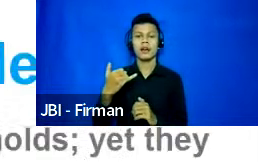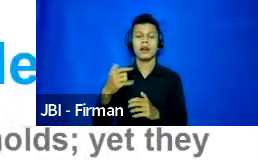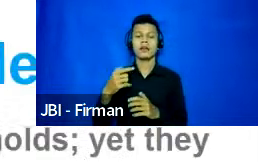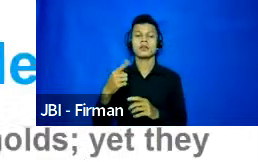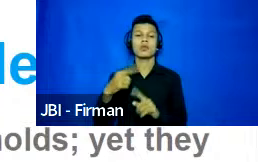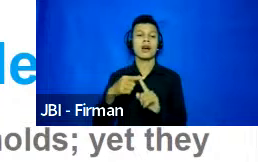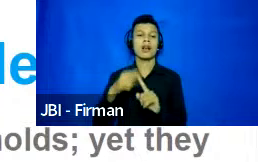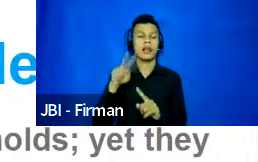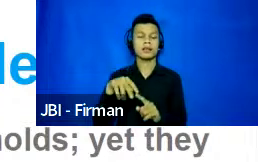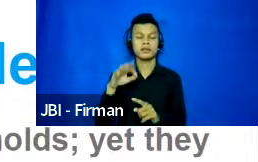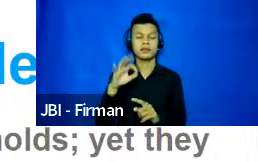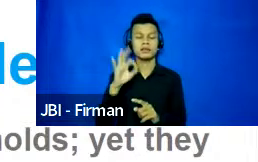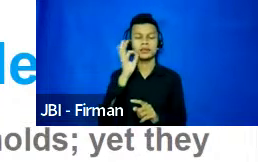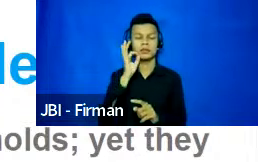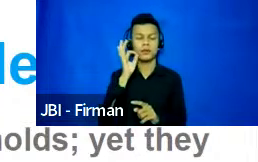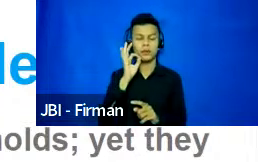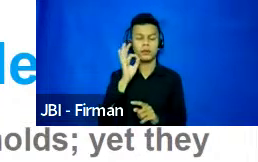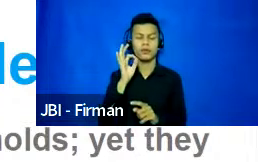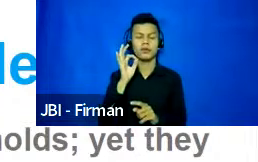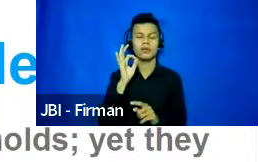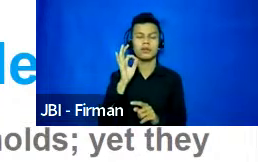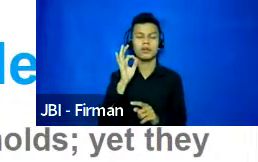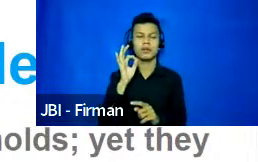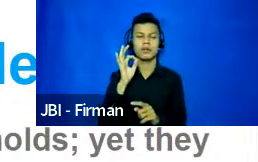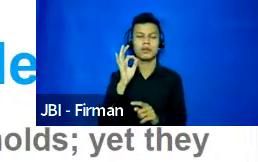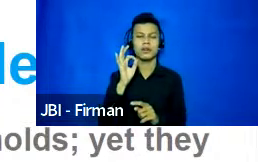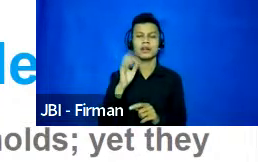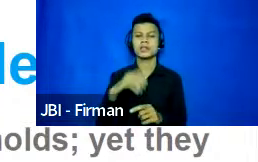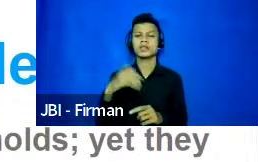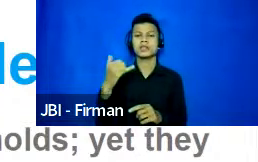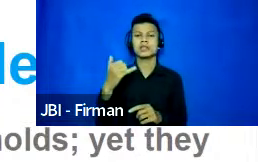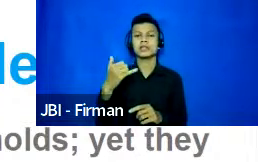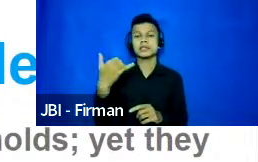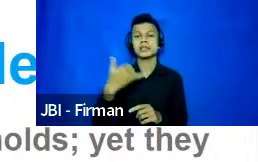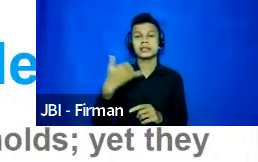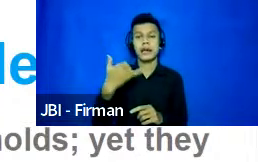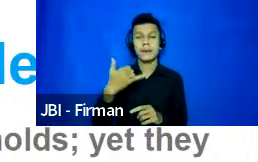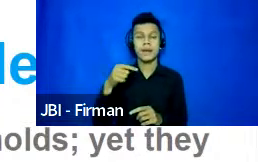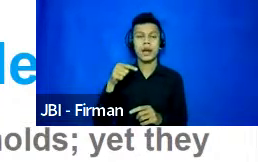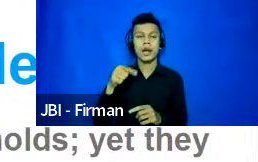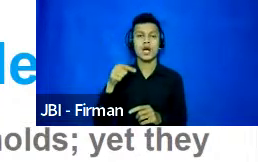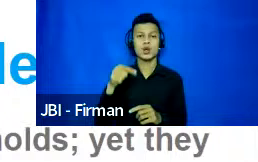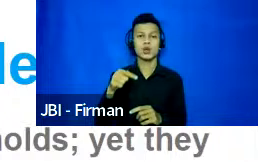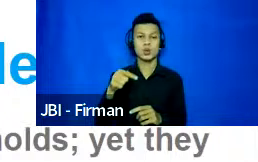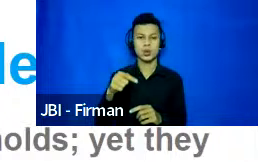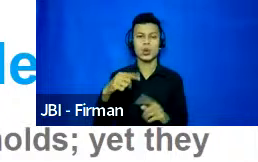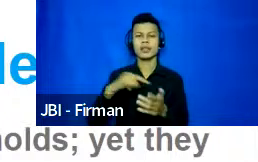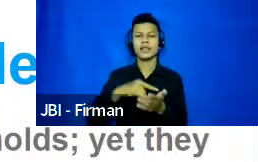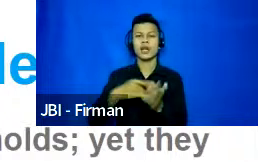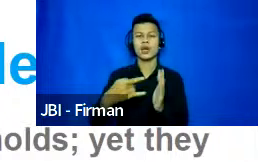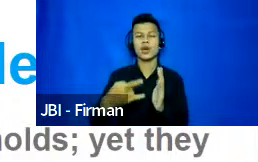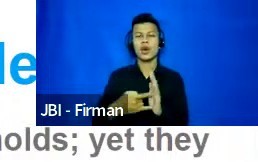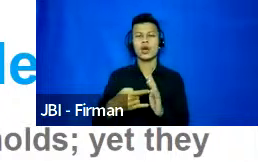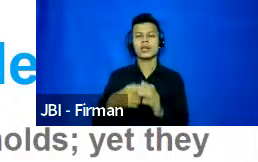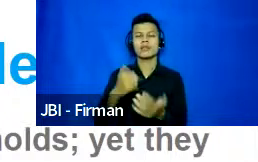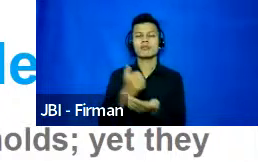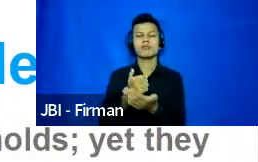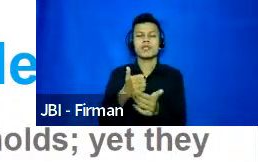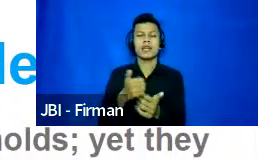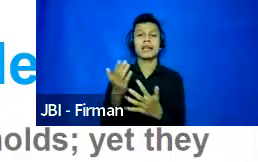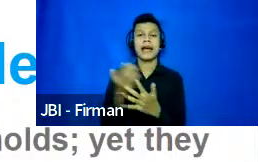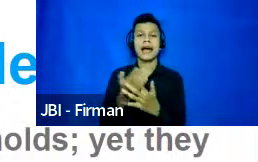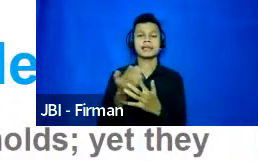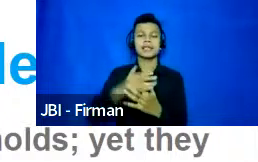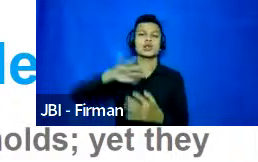phones are the most accessible technology for households across the East Asia Pacific region. However, they're not being